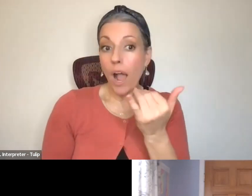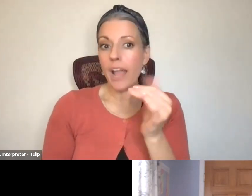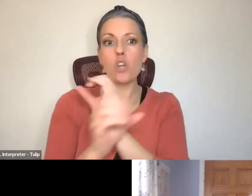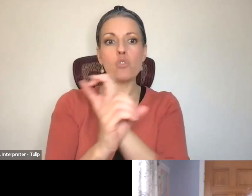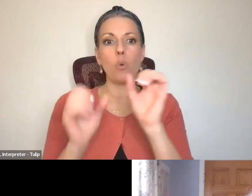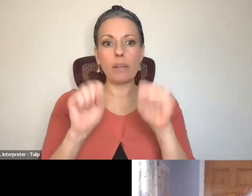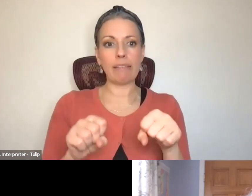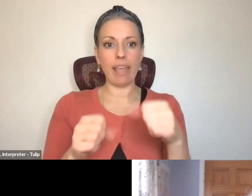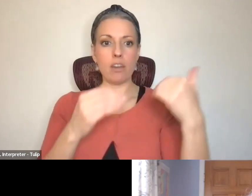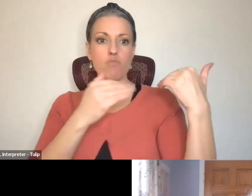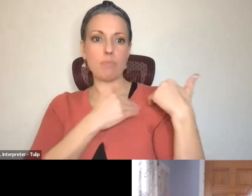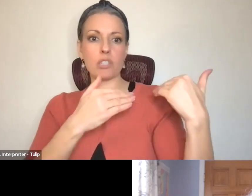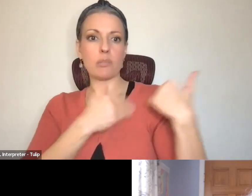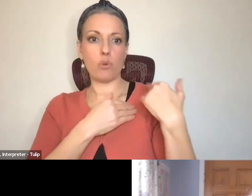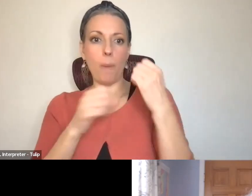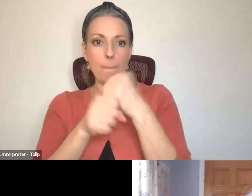decision-making authority to